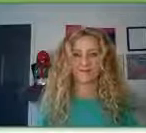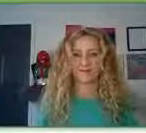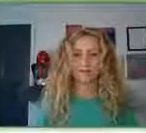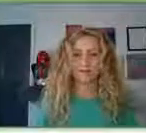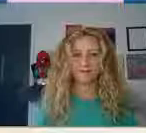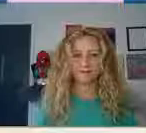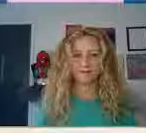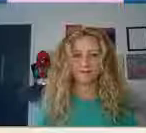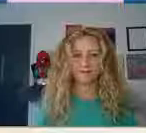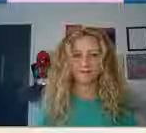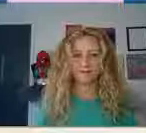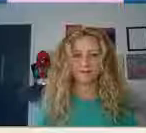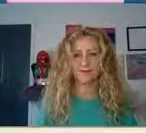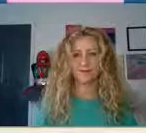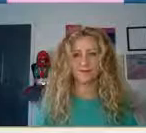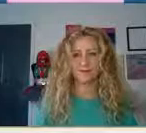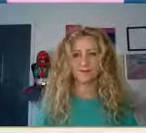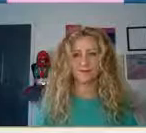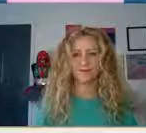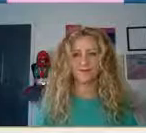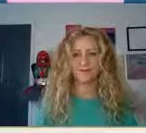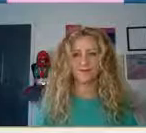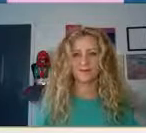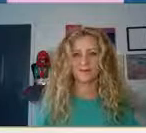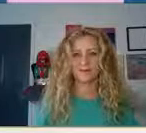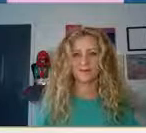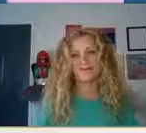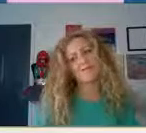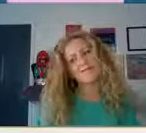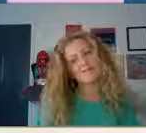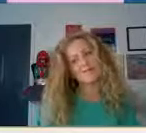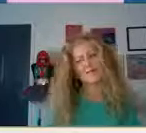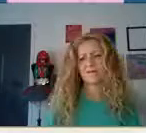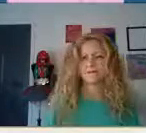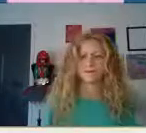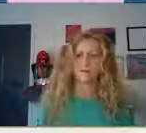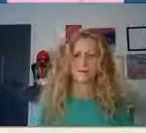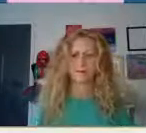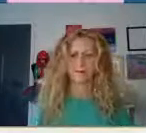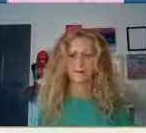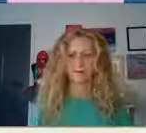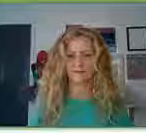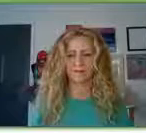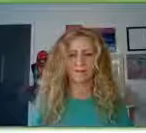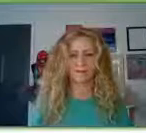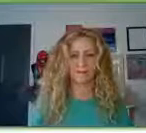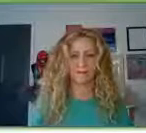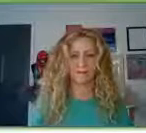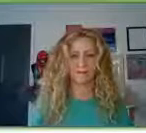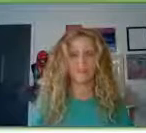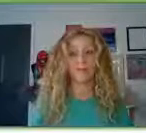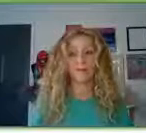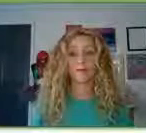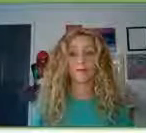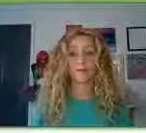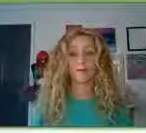love like Jesus. But Shine, I'm not sure how the blanket reminds us to love like Jesus. Blinky shared